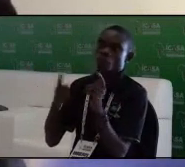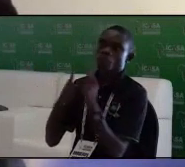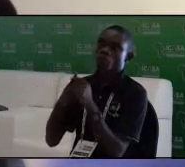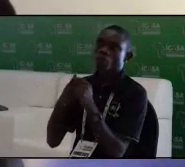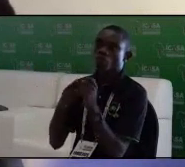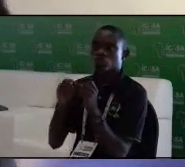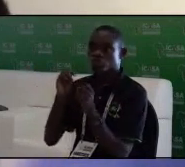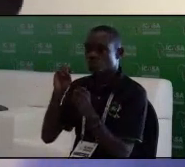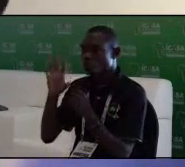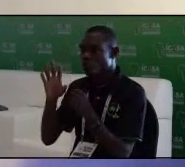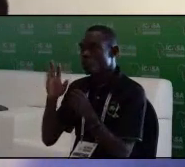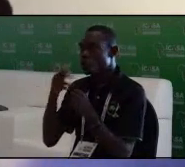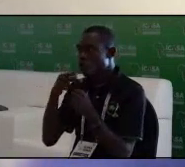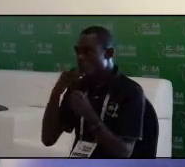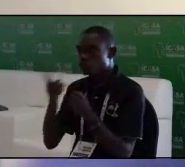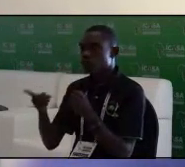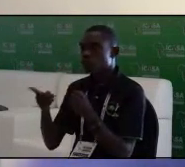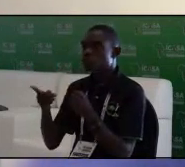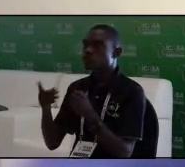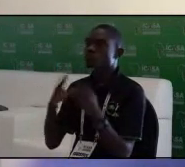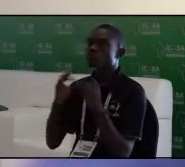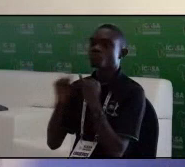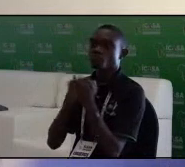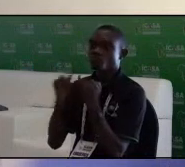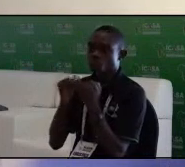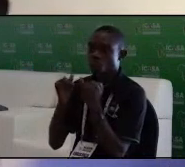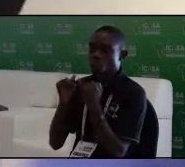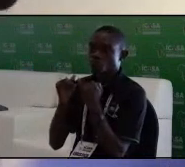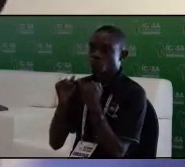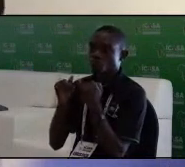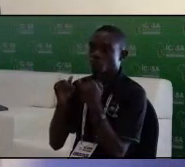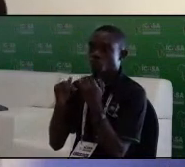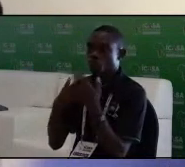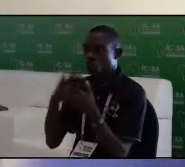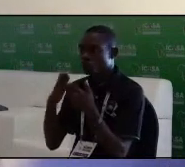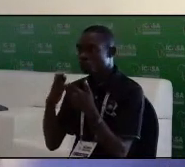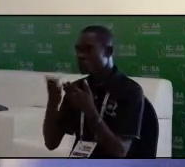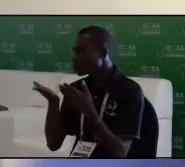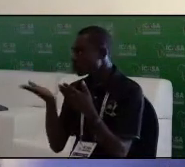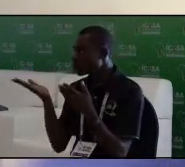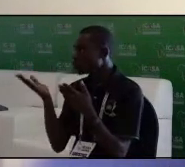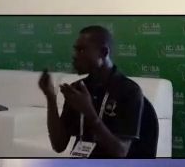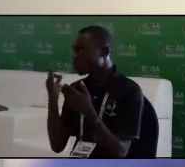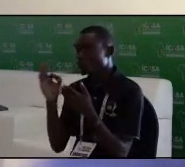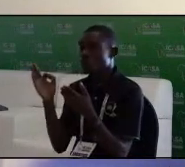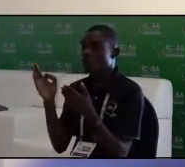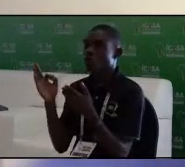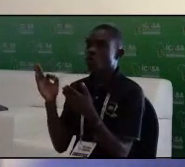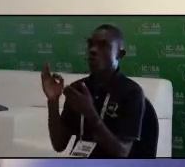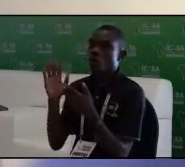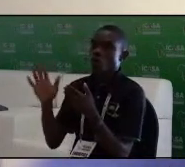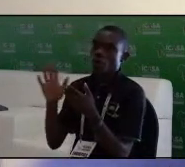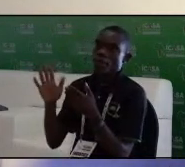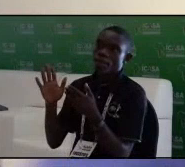tests. That's just to say again as another introduction to this theme. So we have now equal prices for slightly